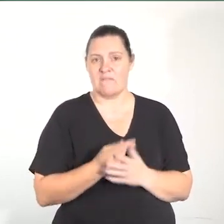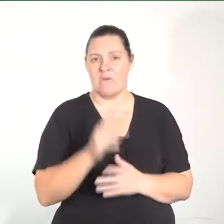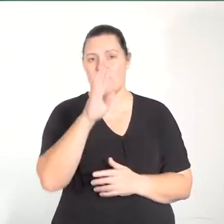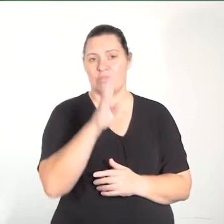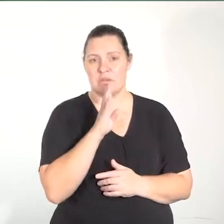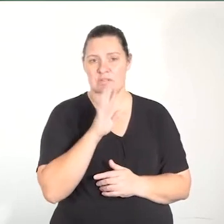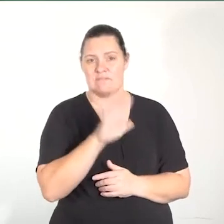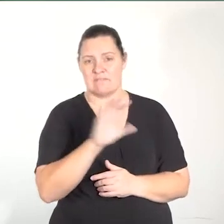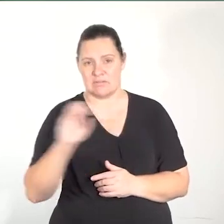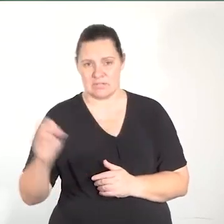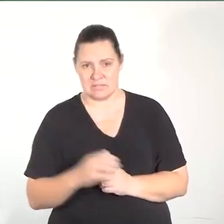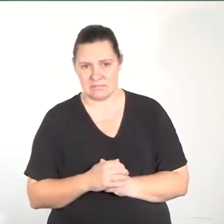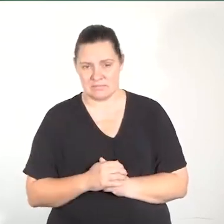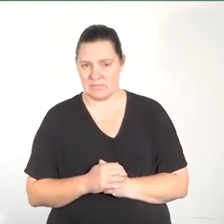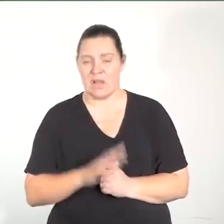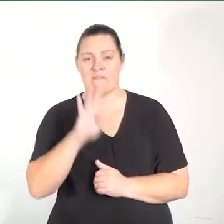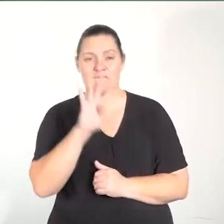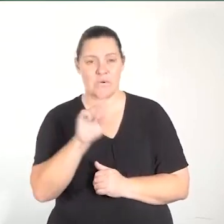was